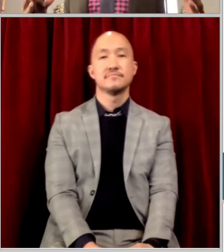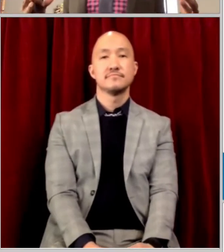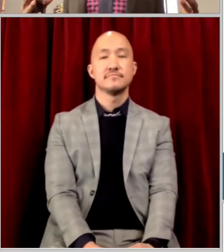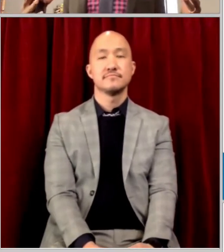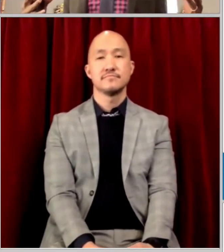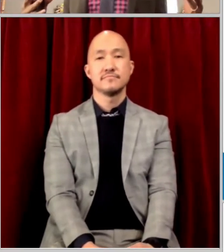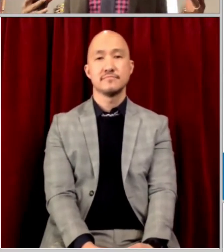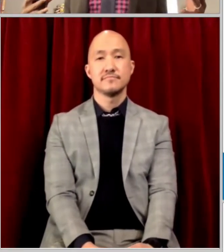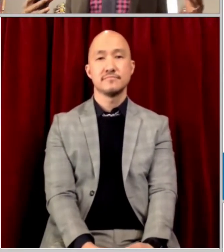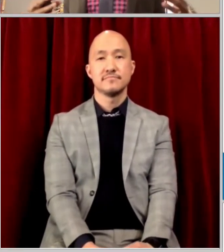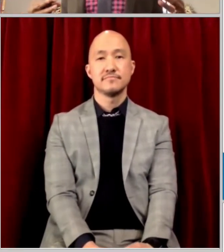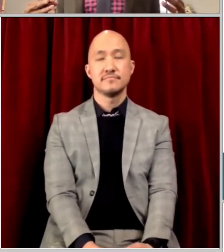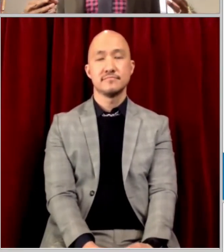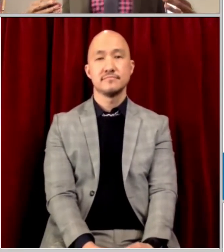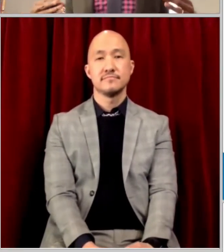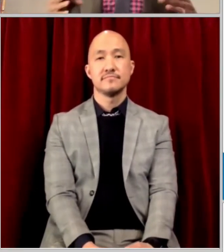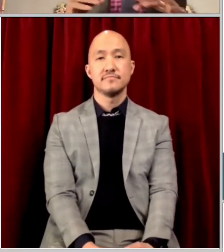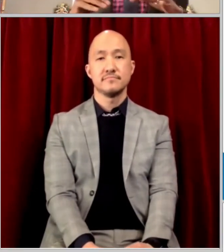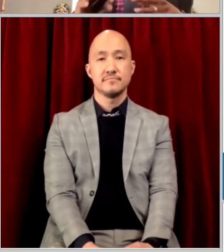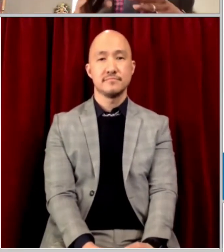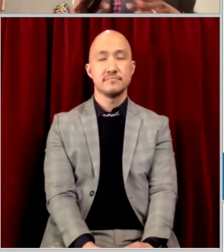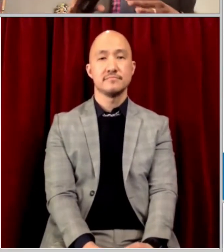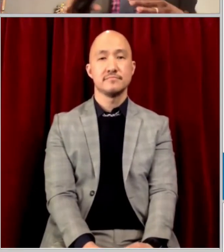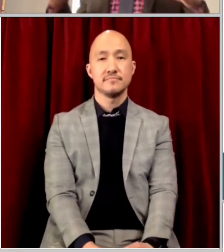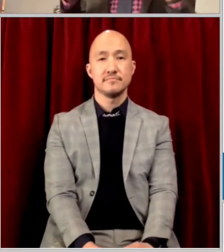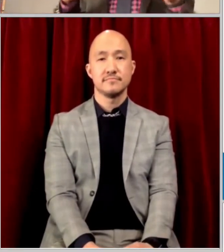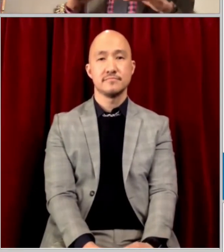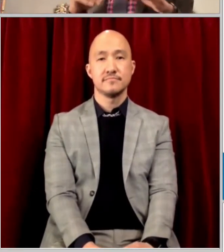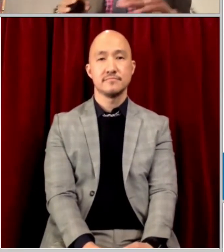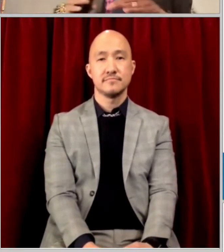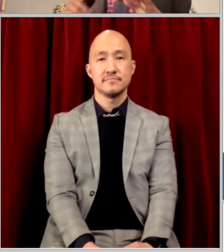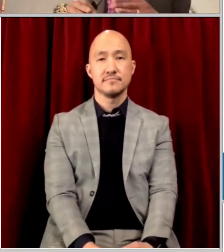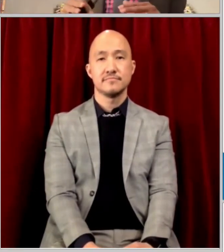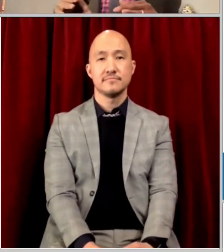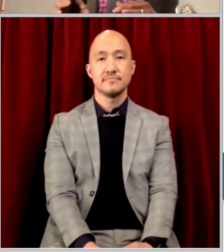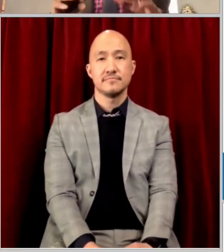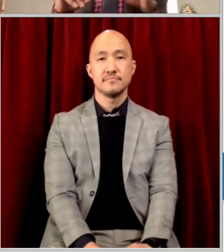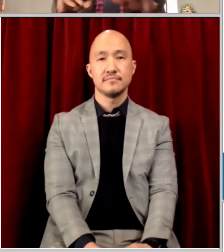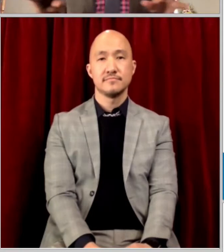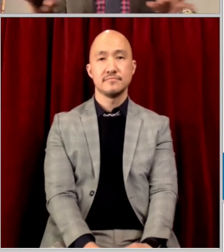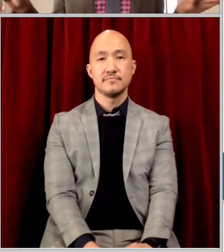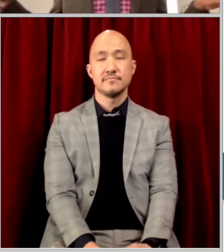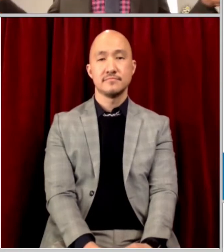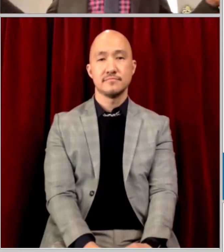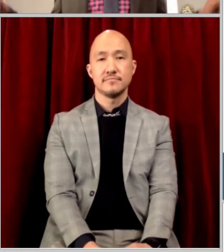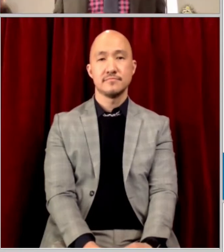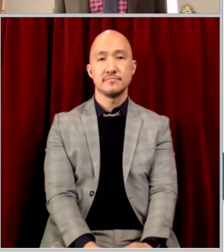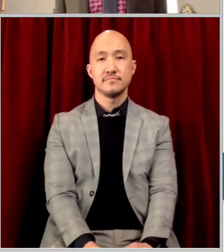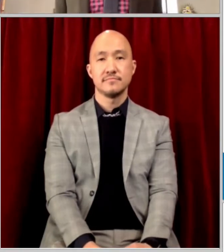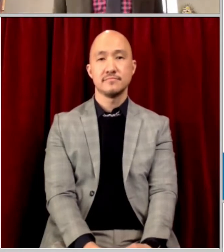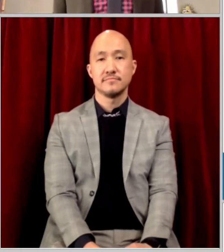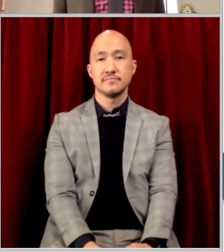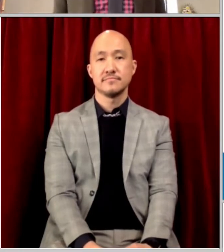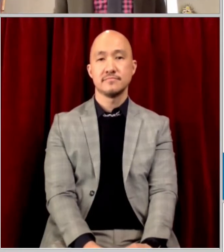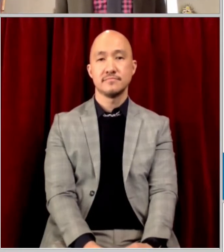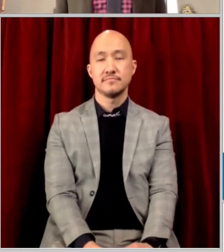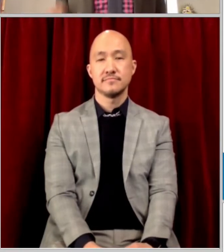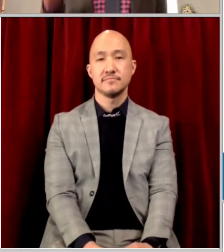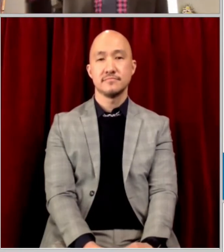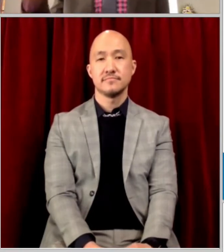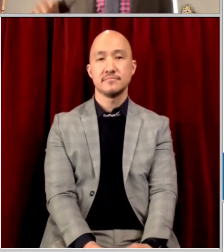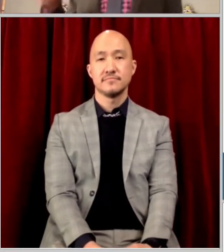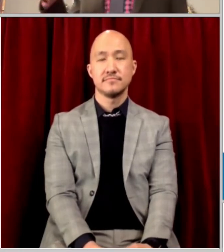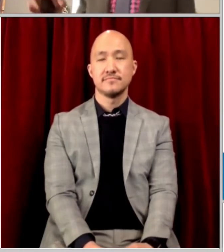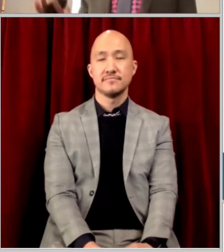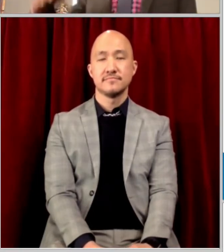what should happen? Well, if they're like the roaches and they don't want to be a part of that light, they should run away.